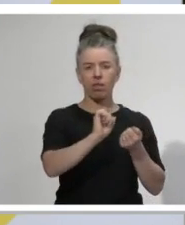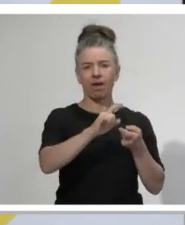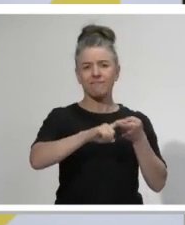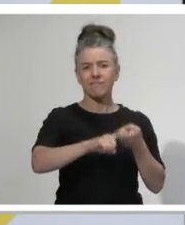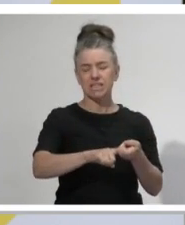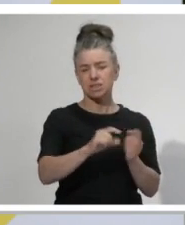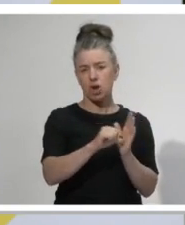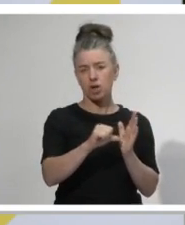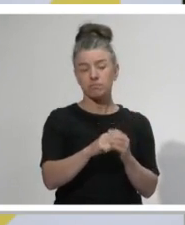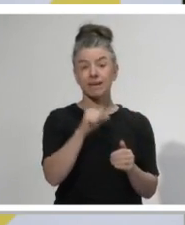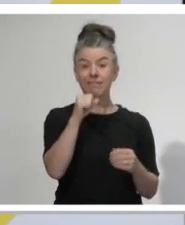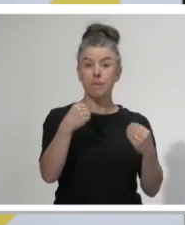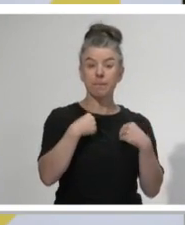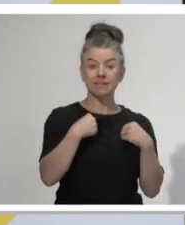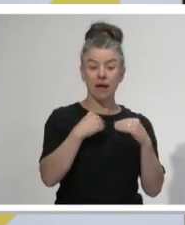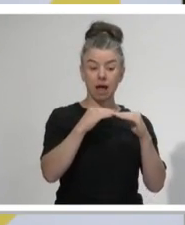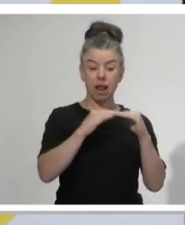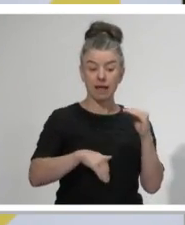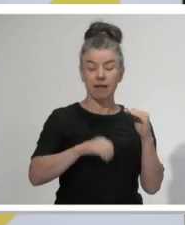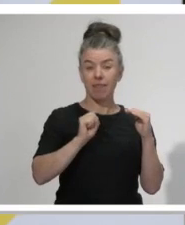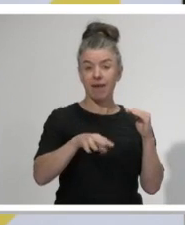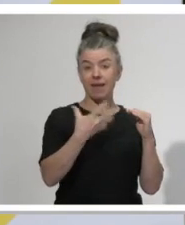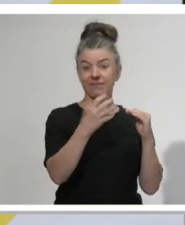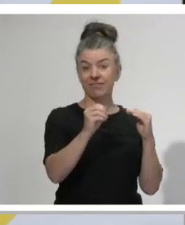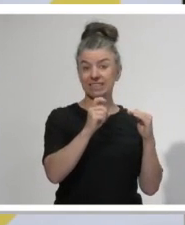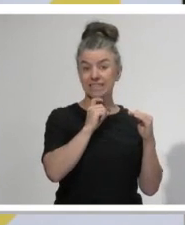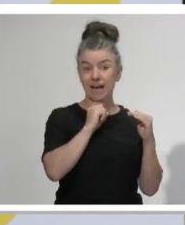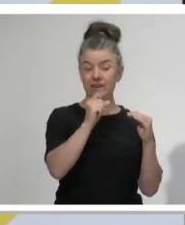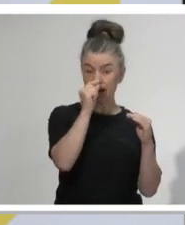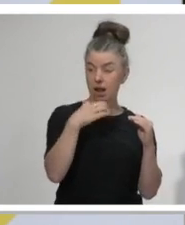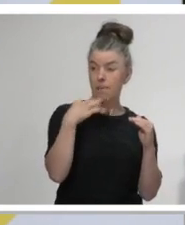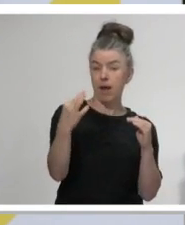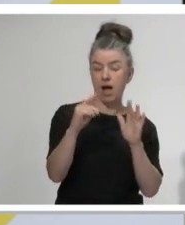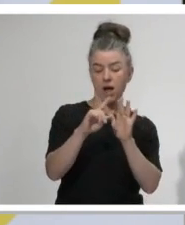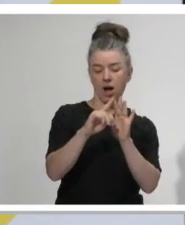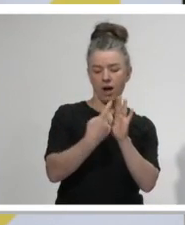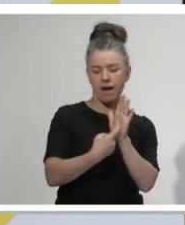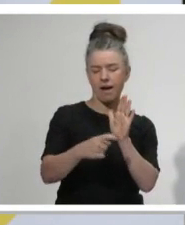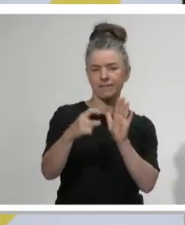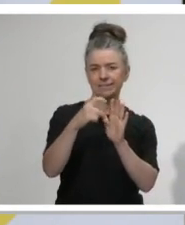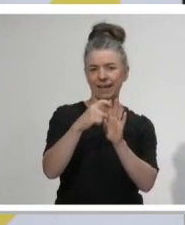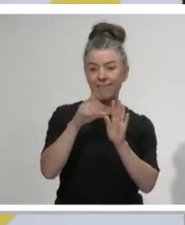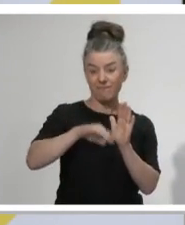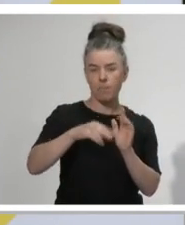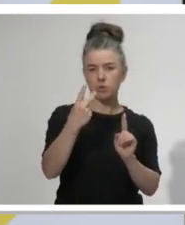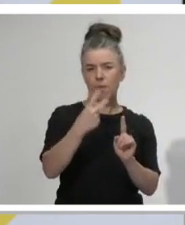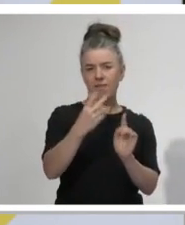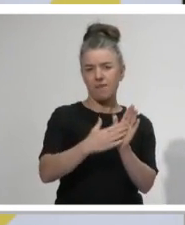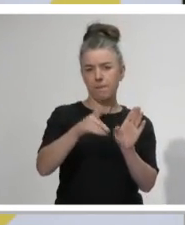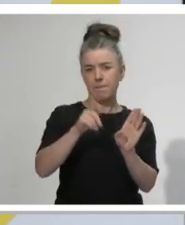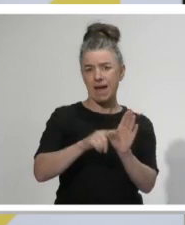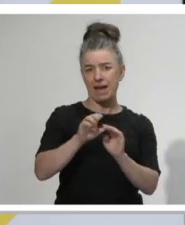50 or fewer employees will be able to apply to the Inland Revenue Department for loans from the 12th of May. This is a